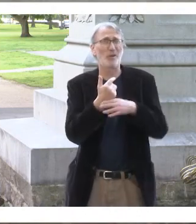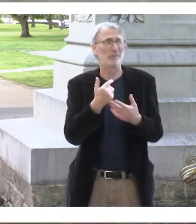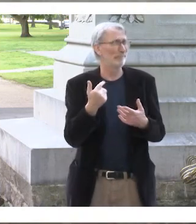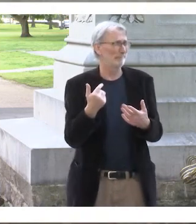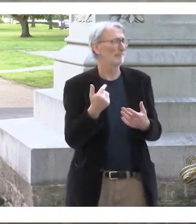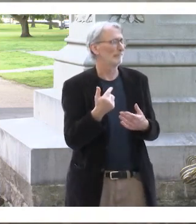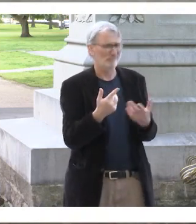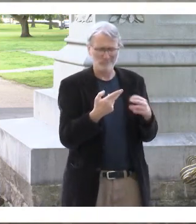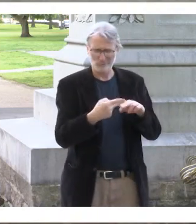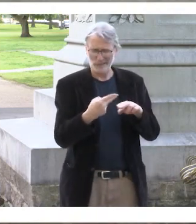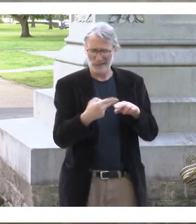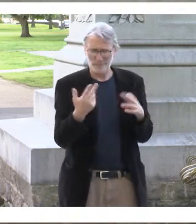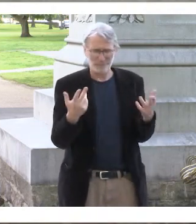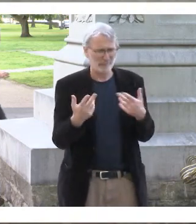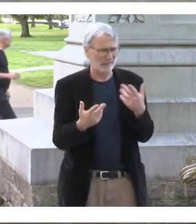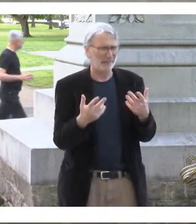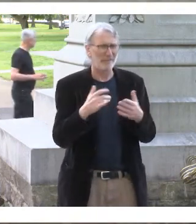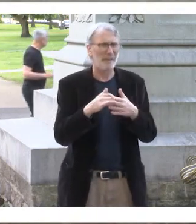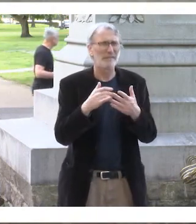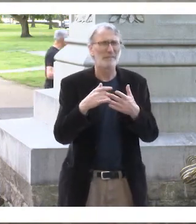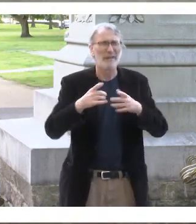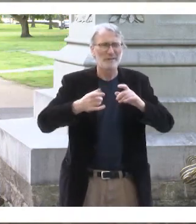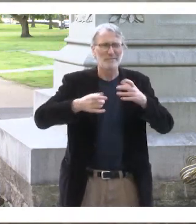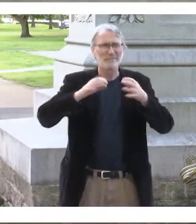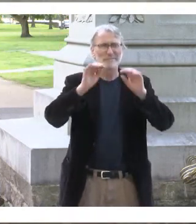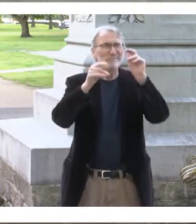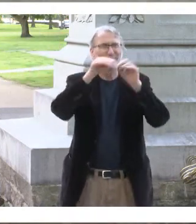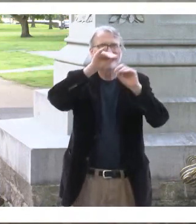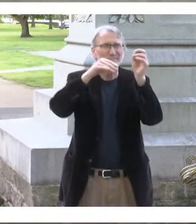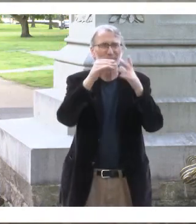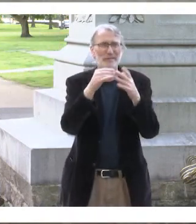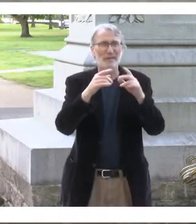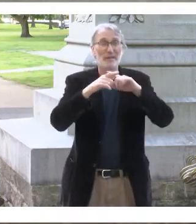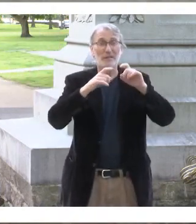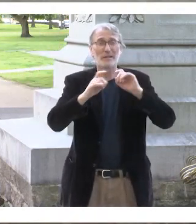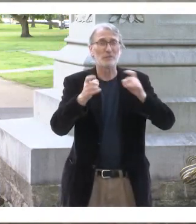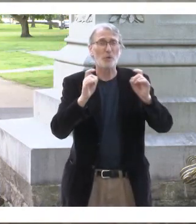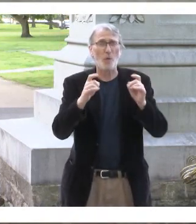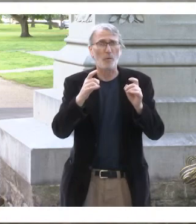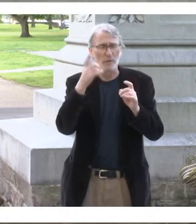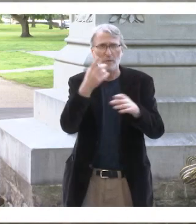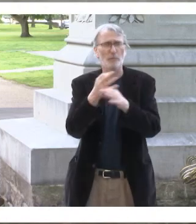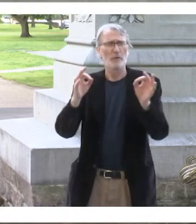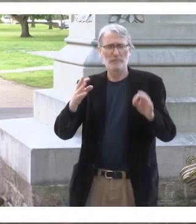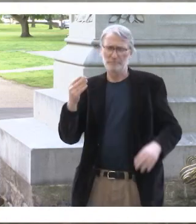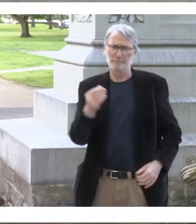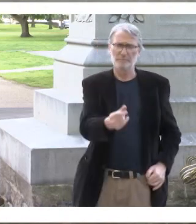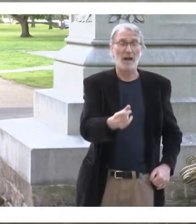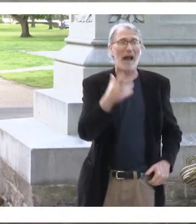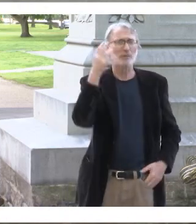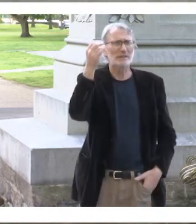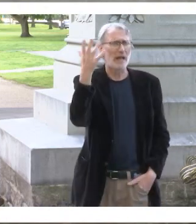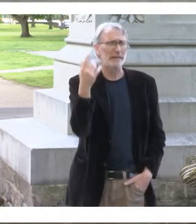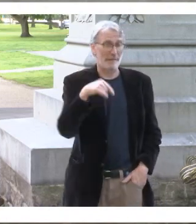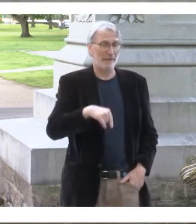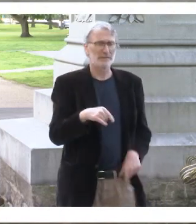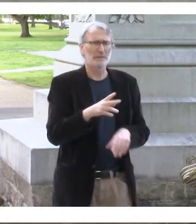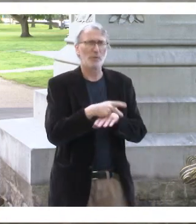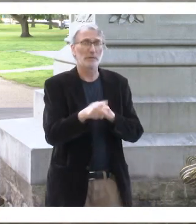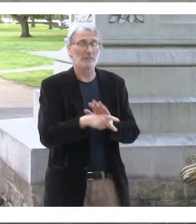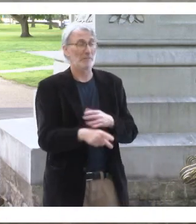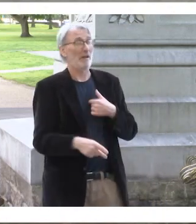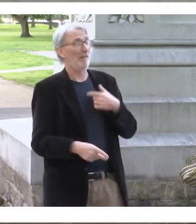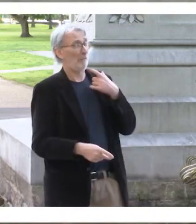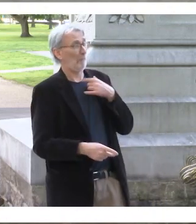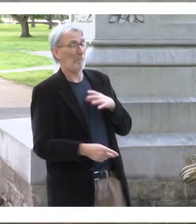not even sure what it's called, but the big control panel for at no cost, totally outside of this project. And I just think that